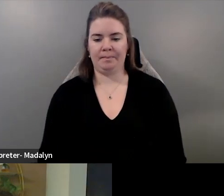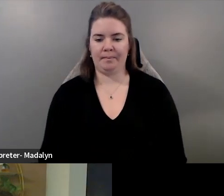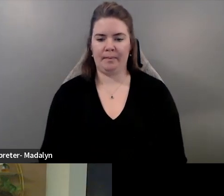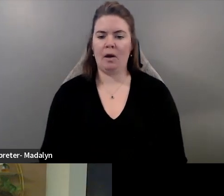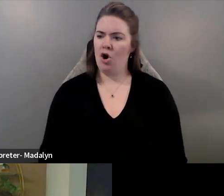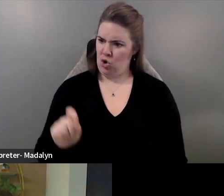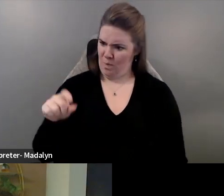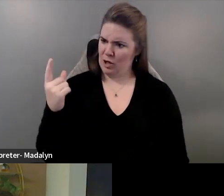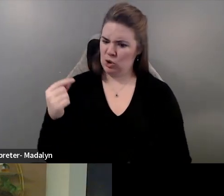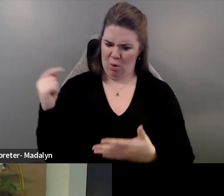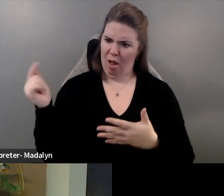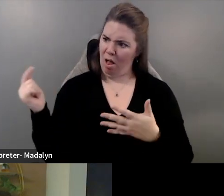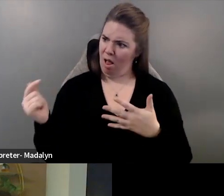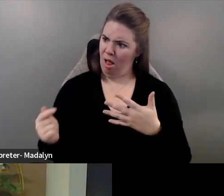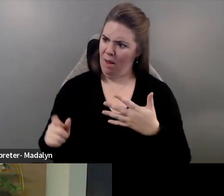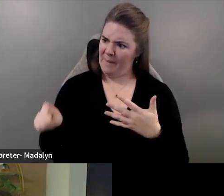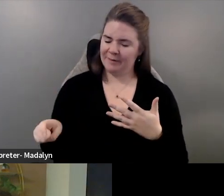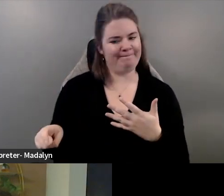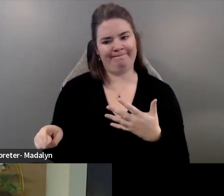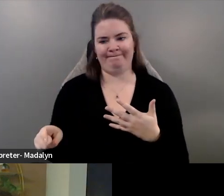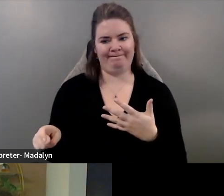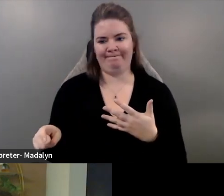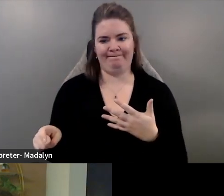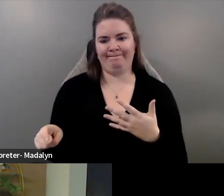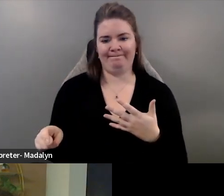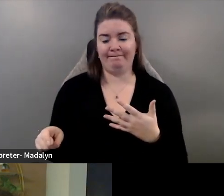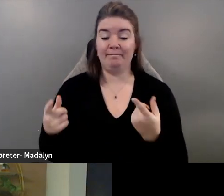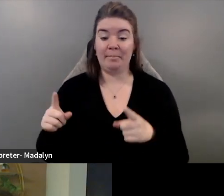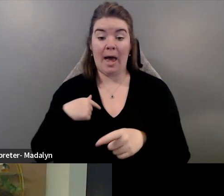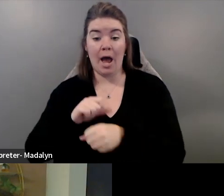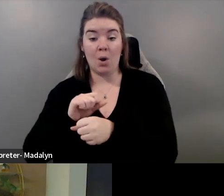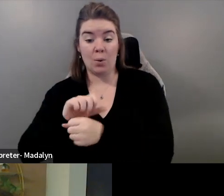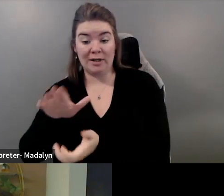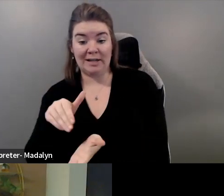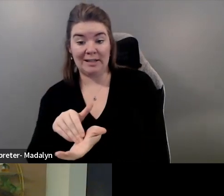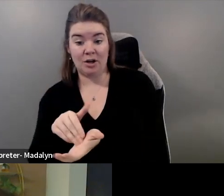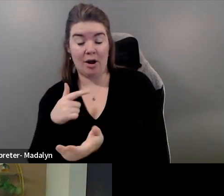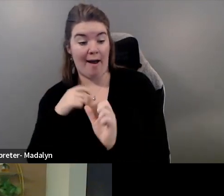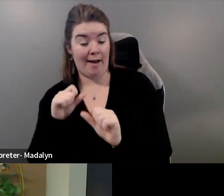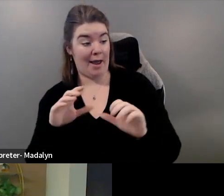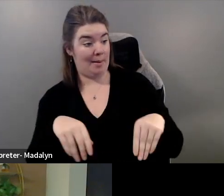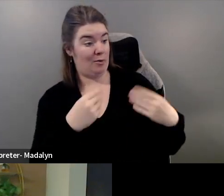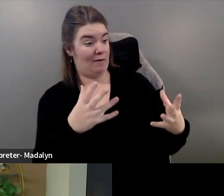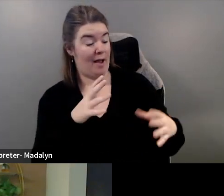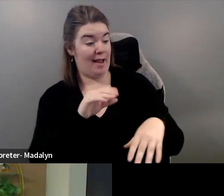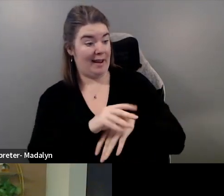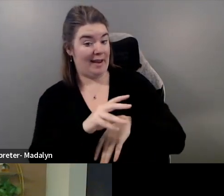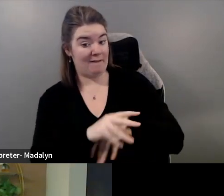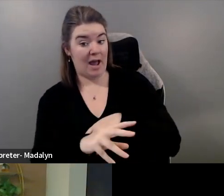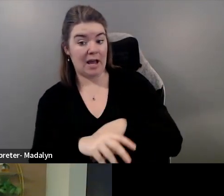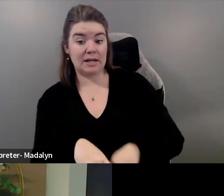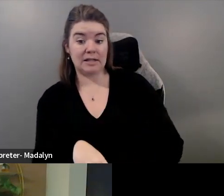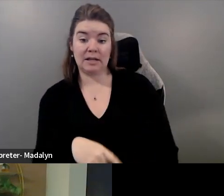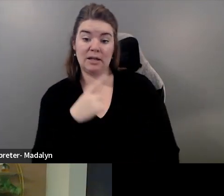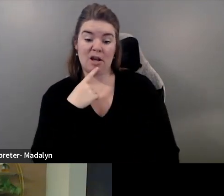do. No, I worked at a center. I could certainly provide some advice and say, hey, this might be a good